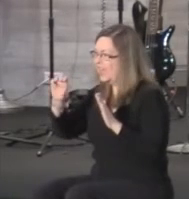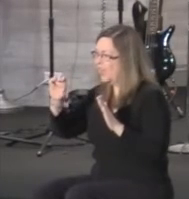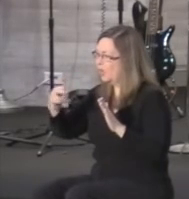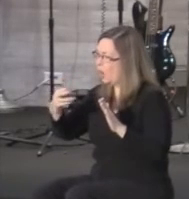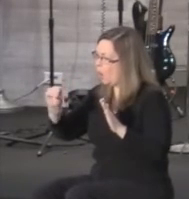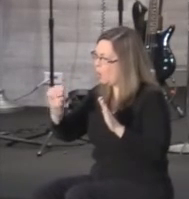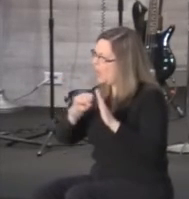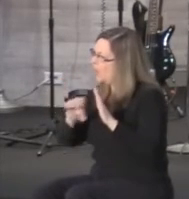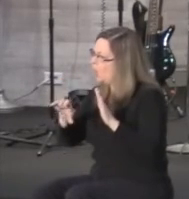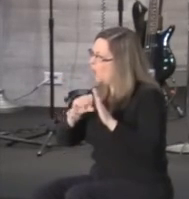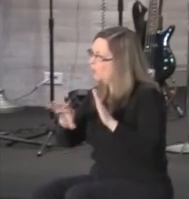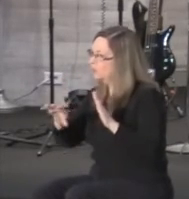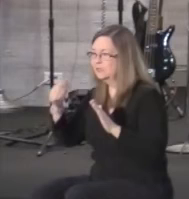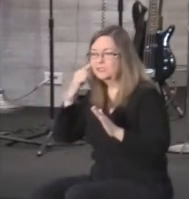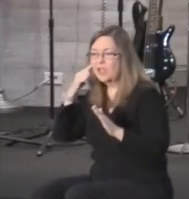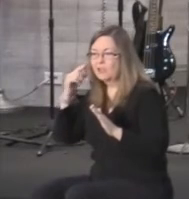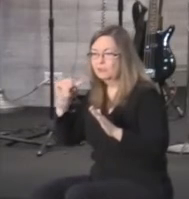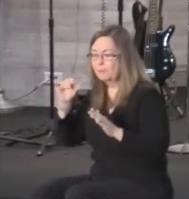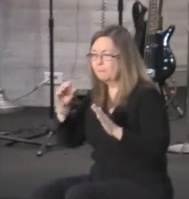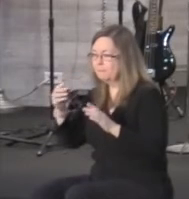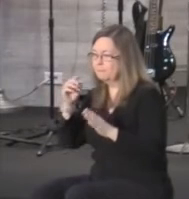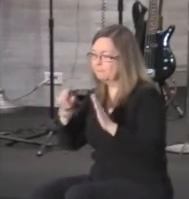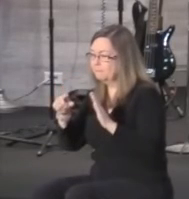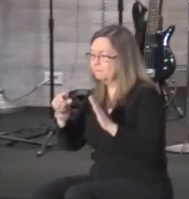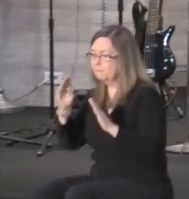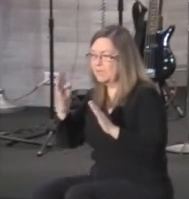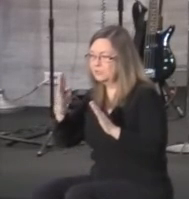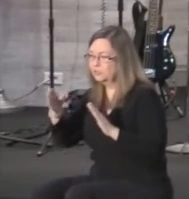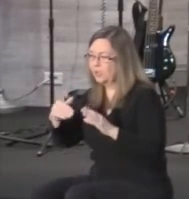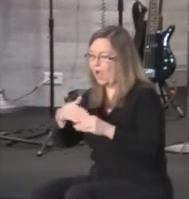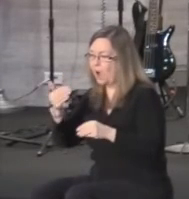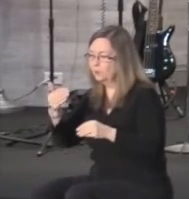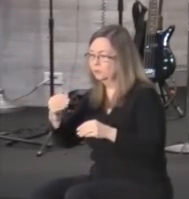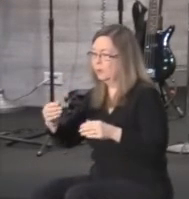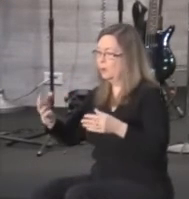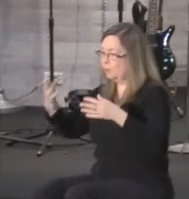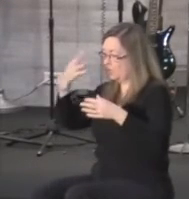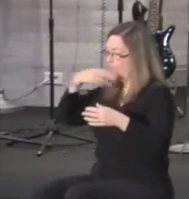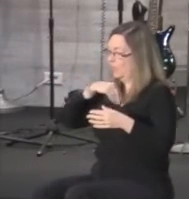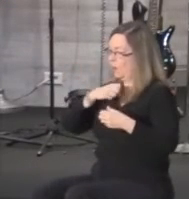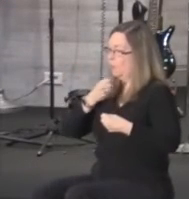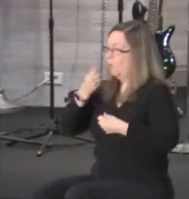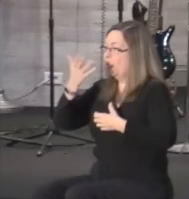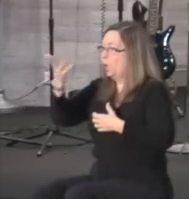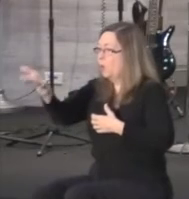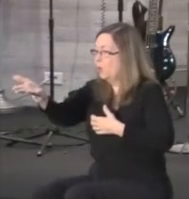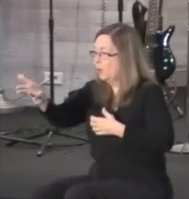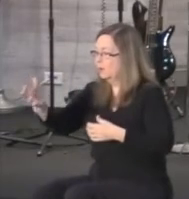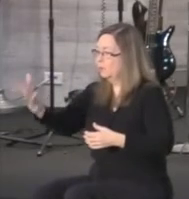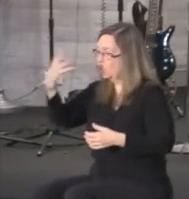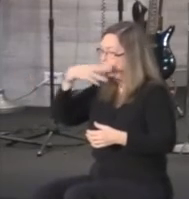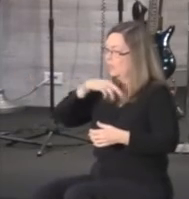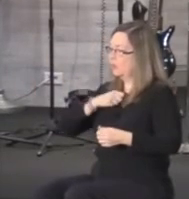it. You echoed it out. You sounded the message out. You breathed it in. You echoed it out. You breathe it